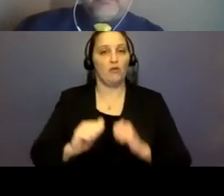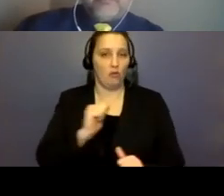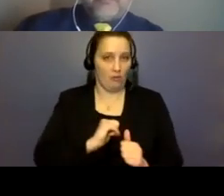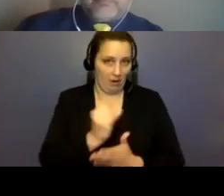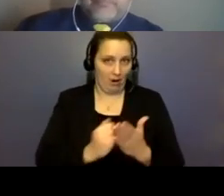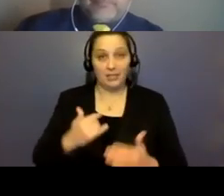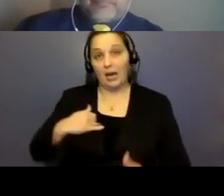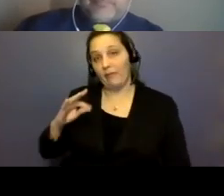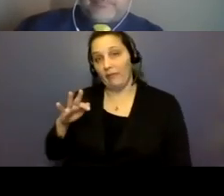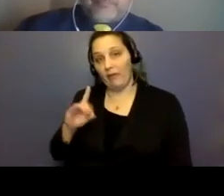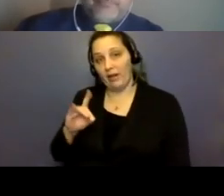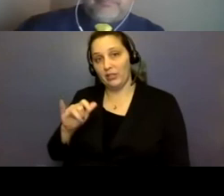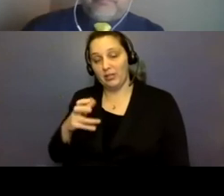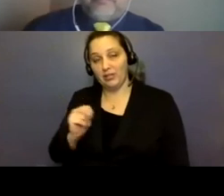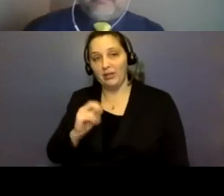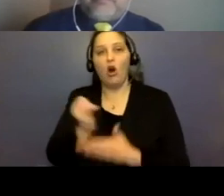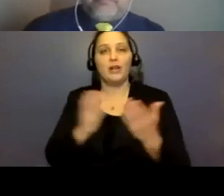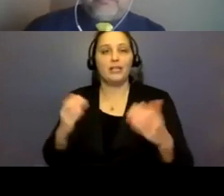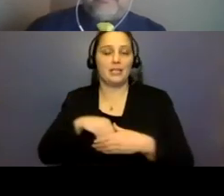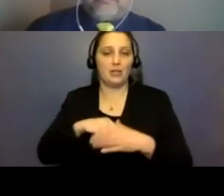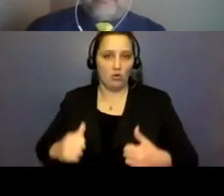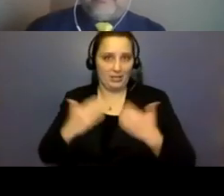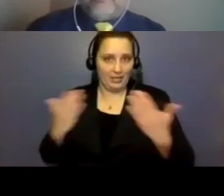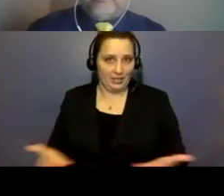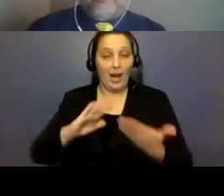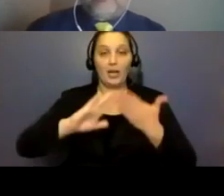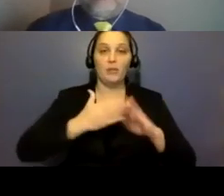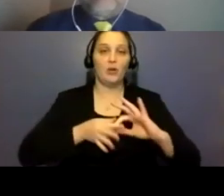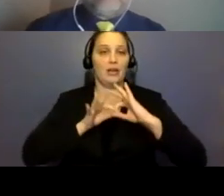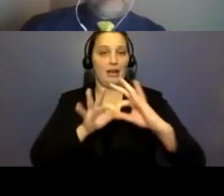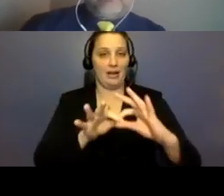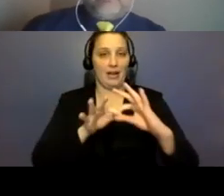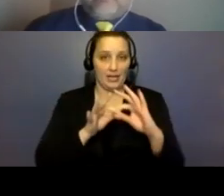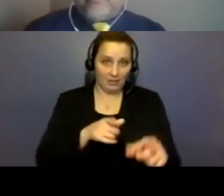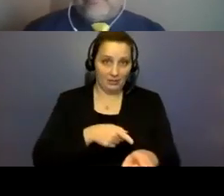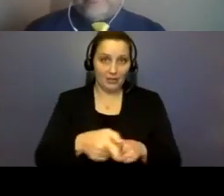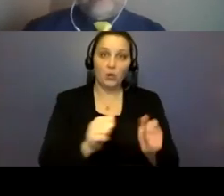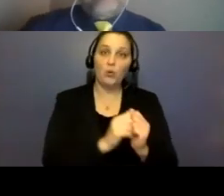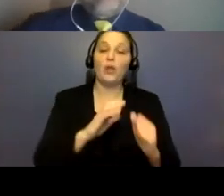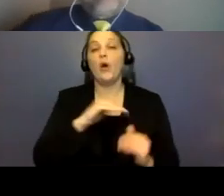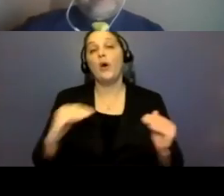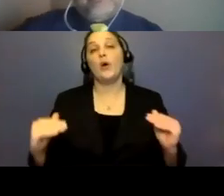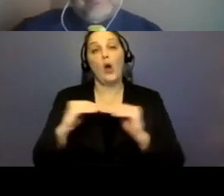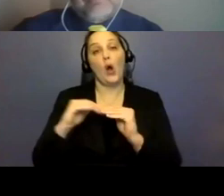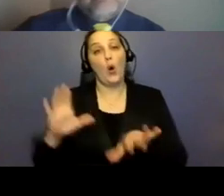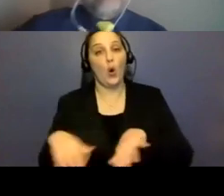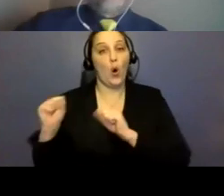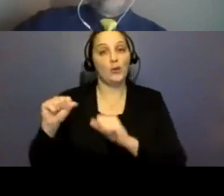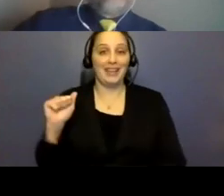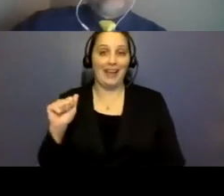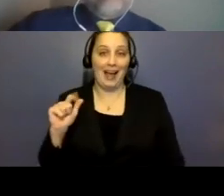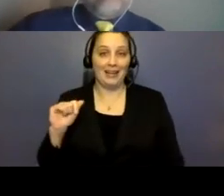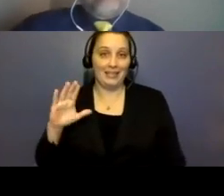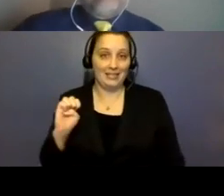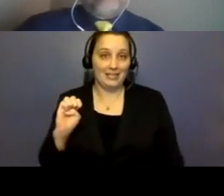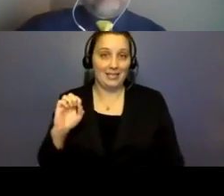artist in residence and a community engagement specialist, along with our co-host, Ms. Alice Santana, the